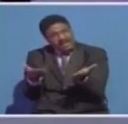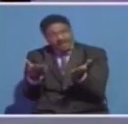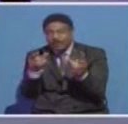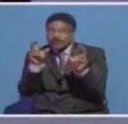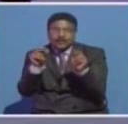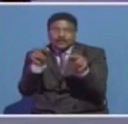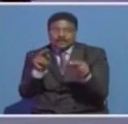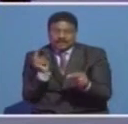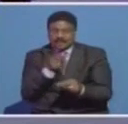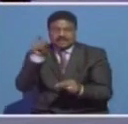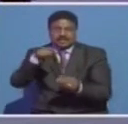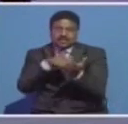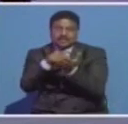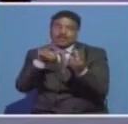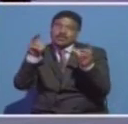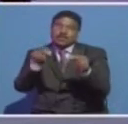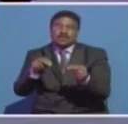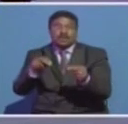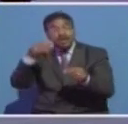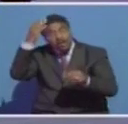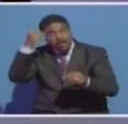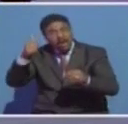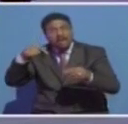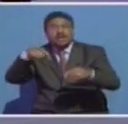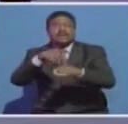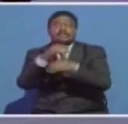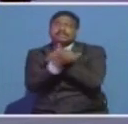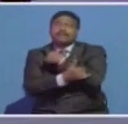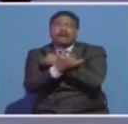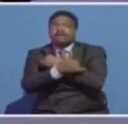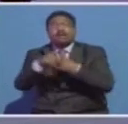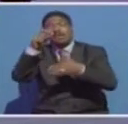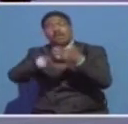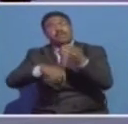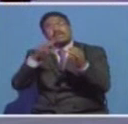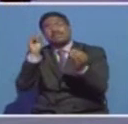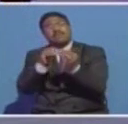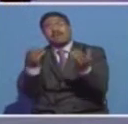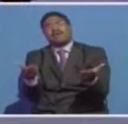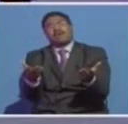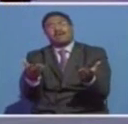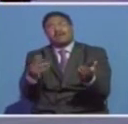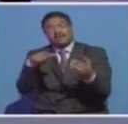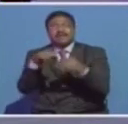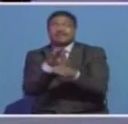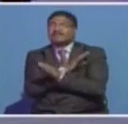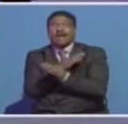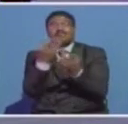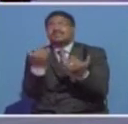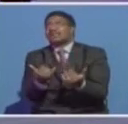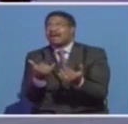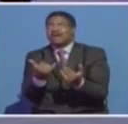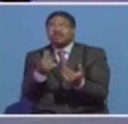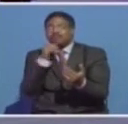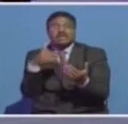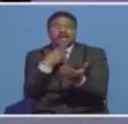shouldn't be weak. Because it's costing the nation at the end of it all. The nation has to fork out money to pay for